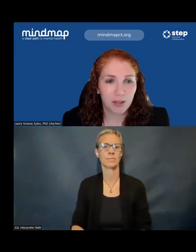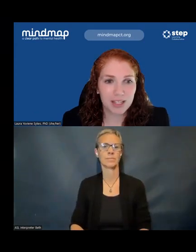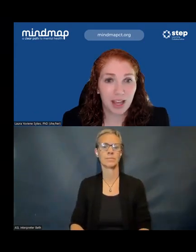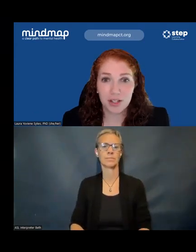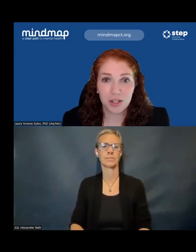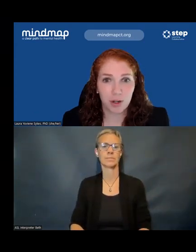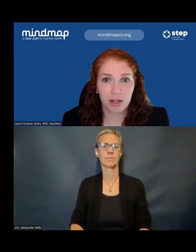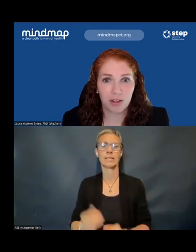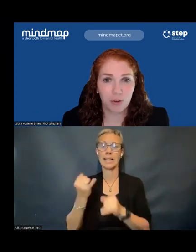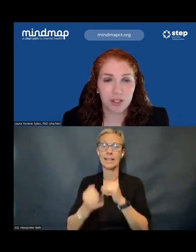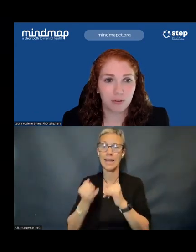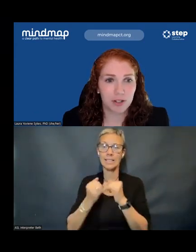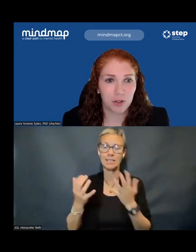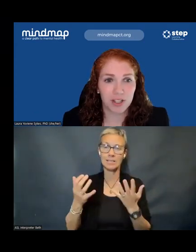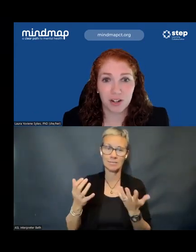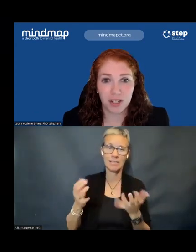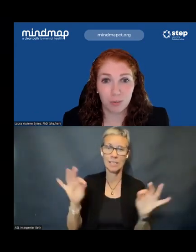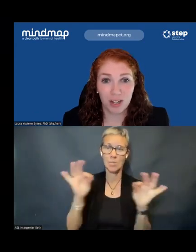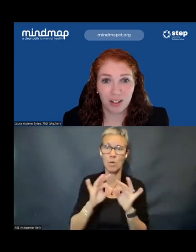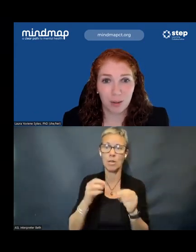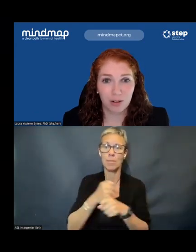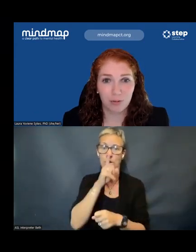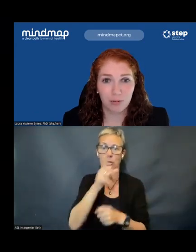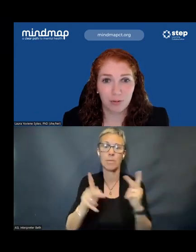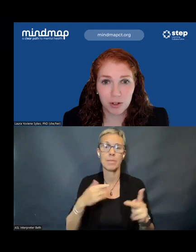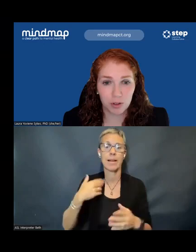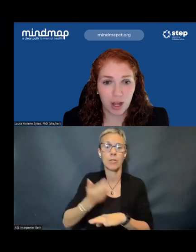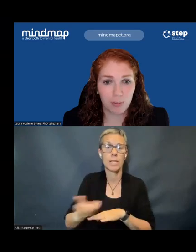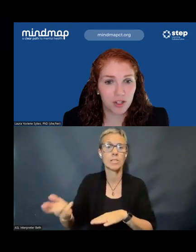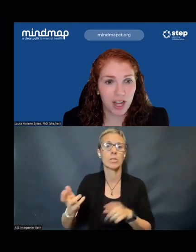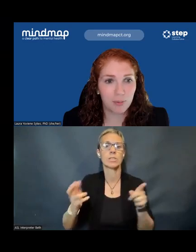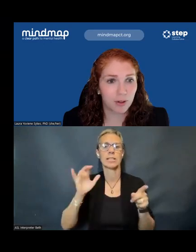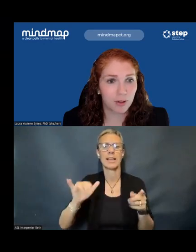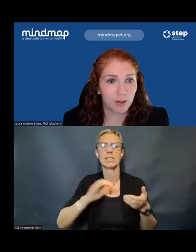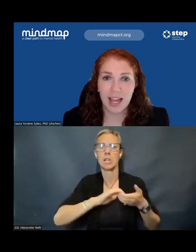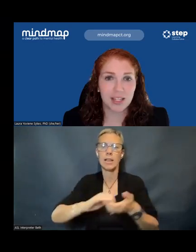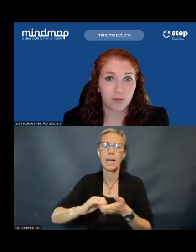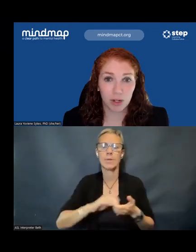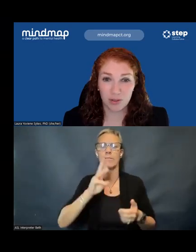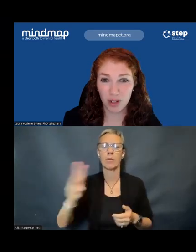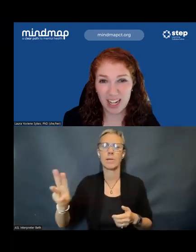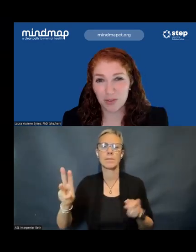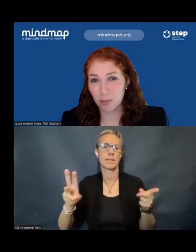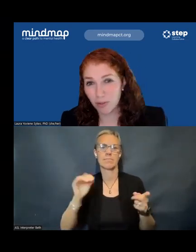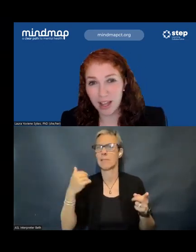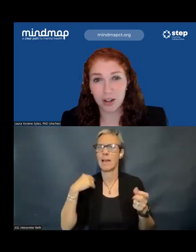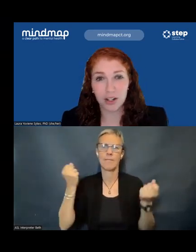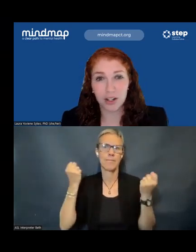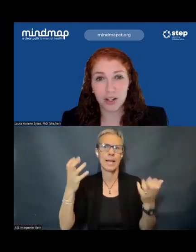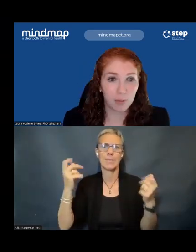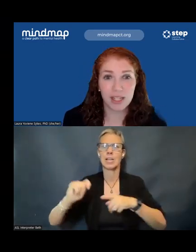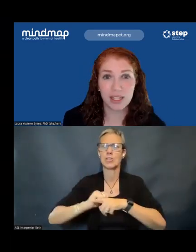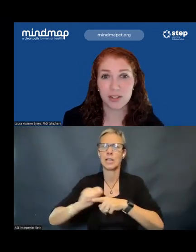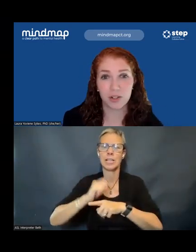And so lastly, I just want to make sure that folks have resources. Our Step Learning Collaborative website, which we'll drop in the chat, perfect, has a bunch of trainings for